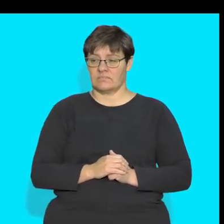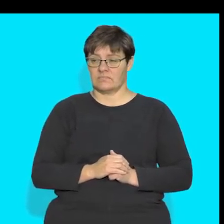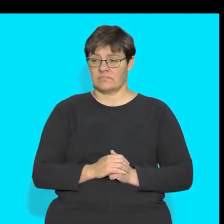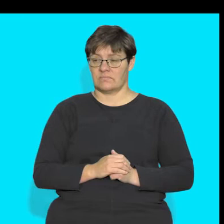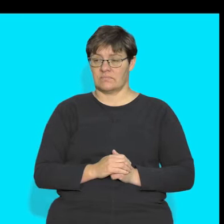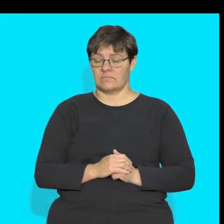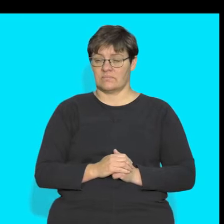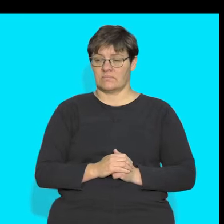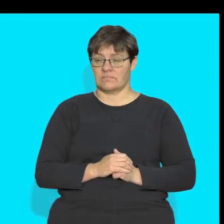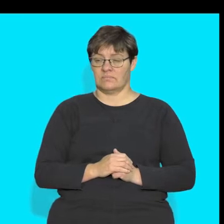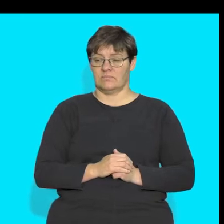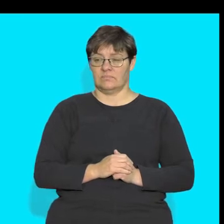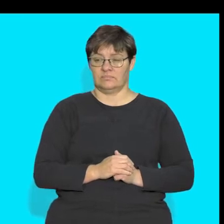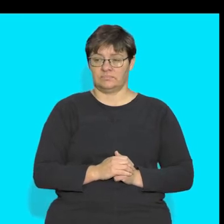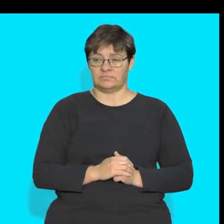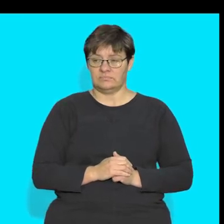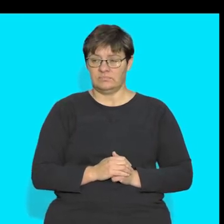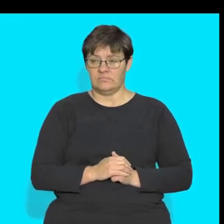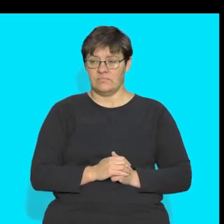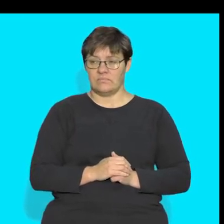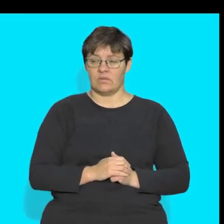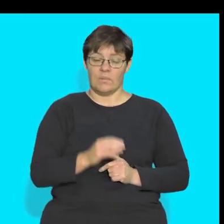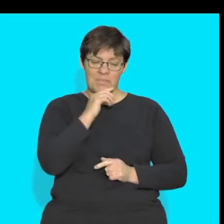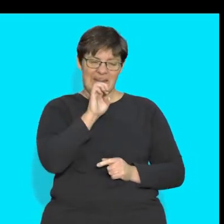to a lower